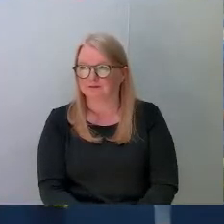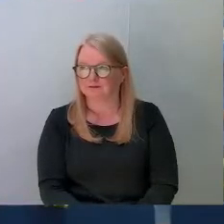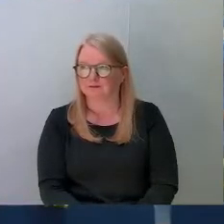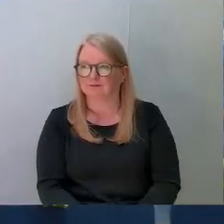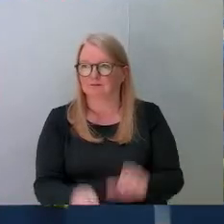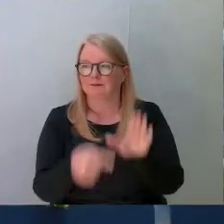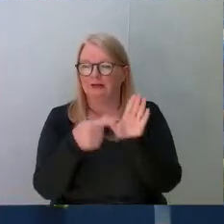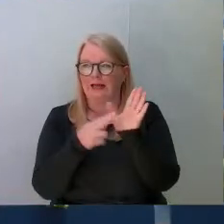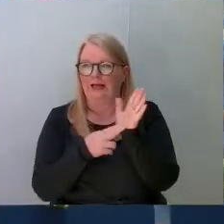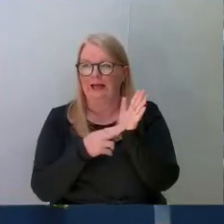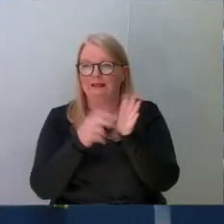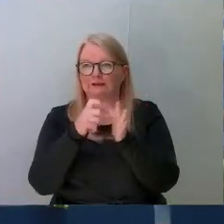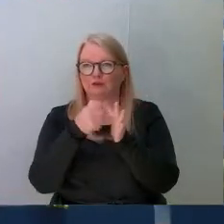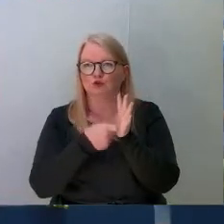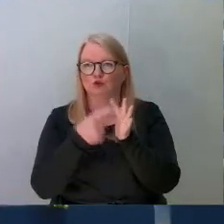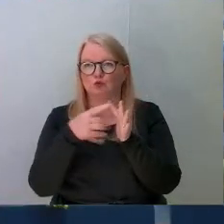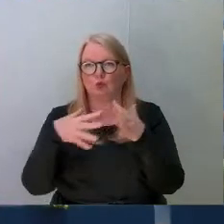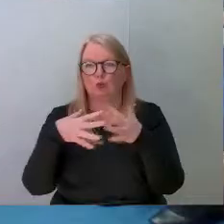Andrew Fraser.